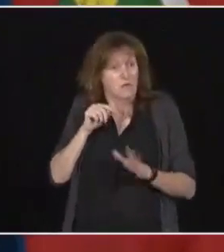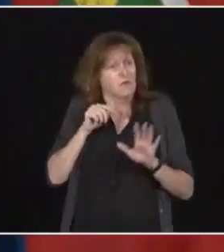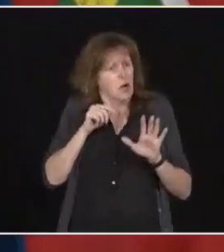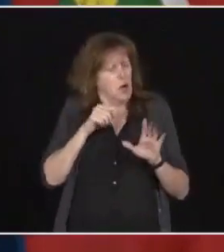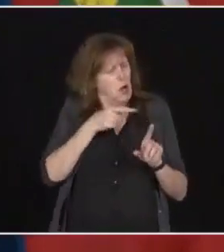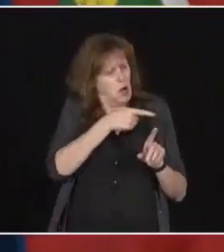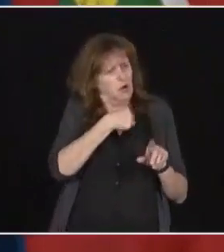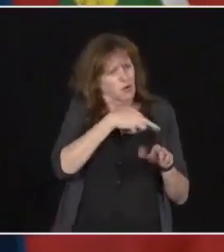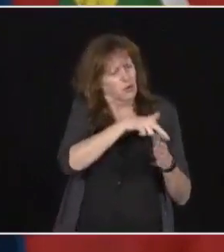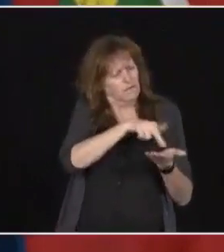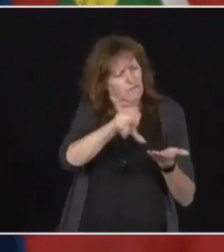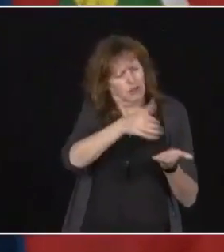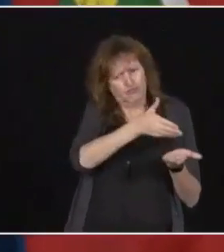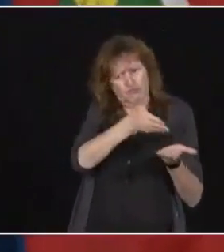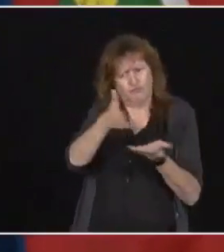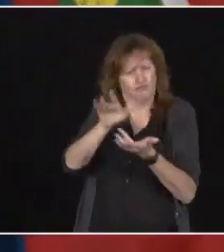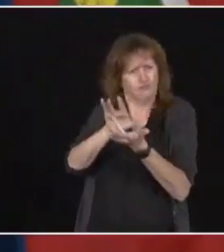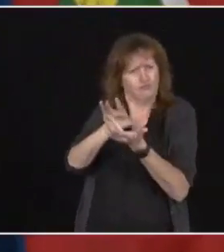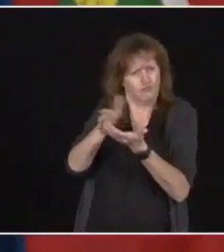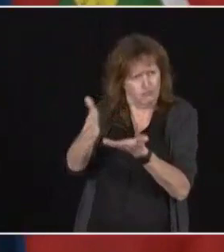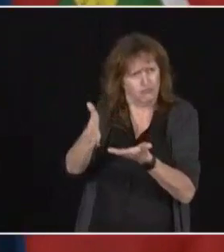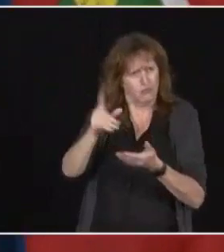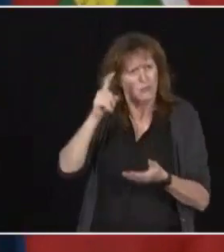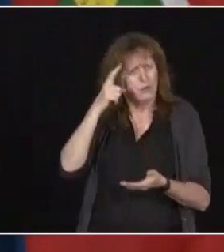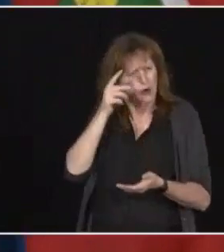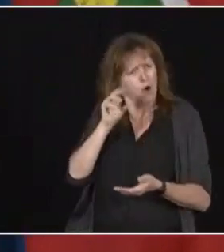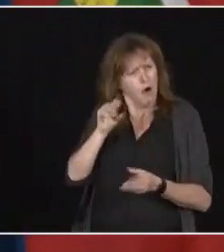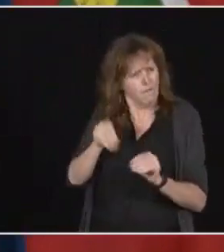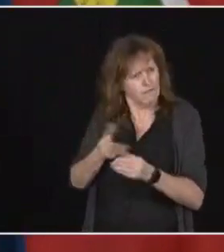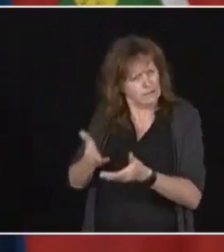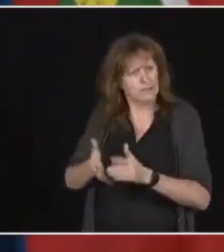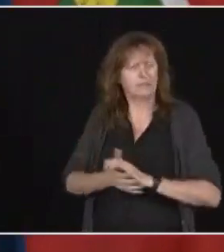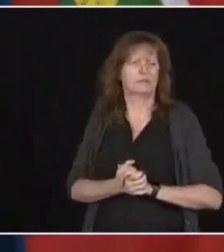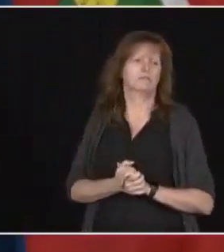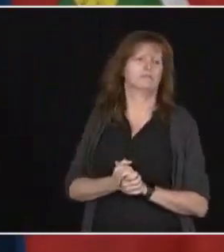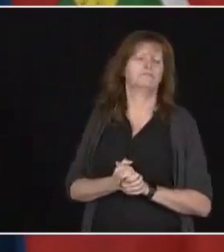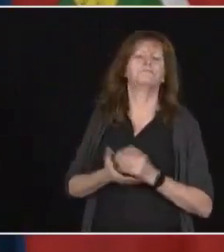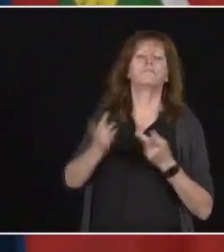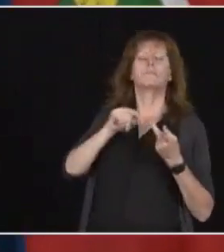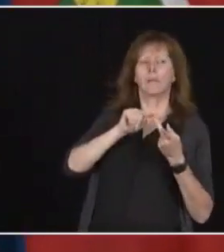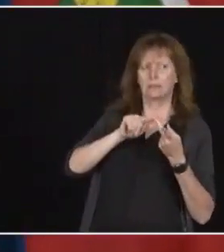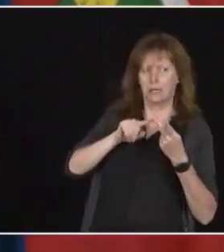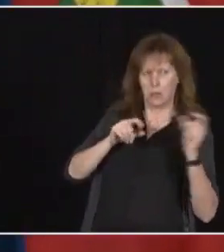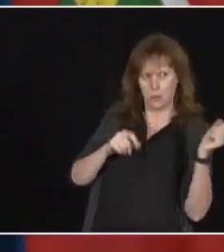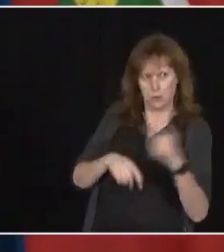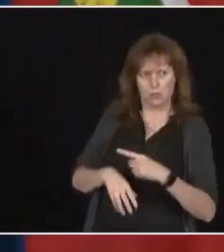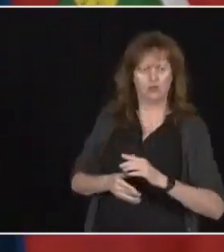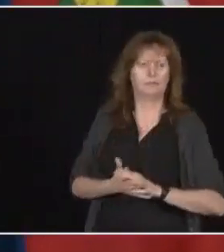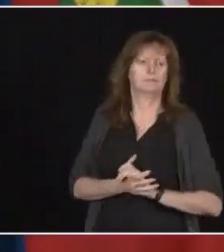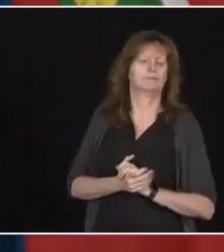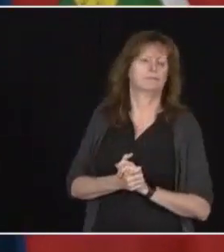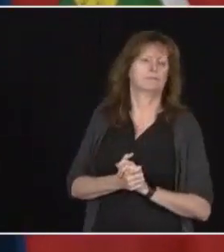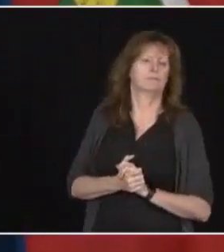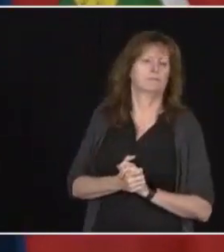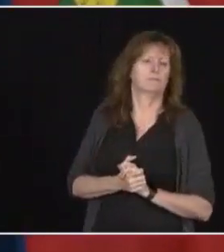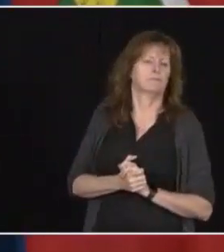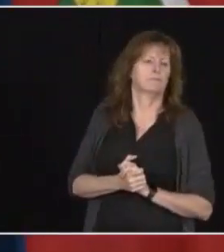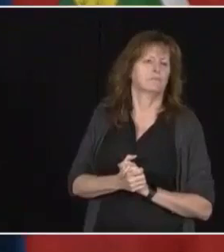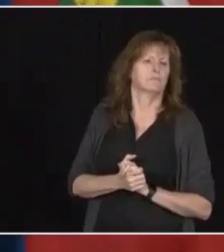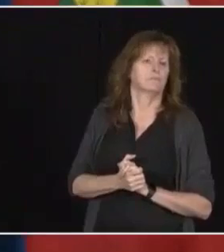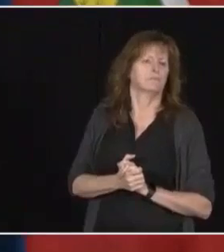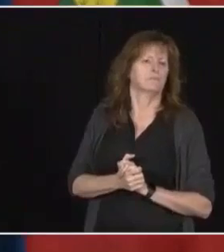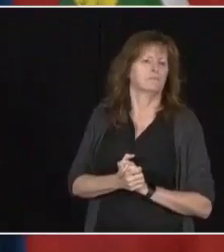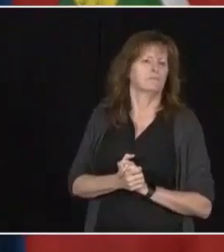office. Follow up. Okay. Could you tell us what precautions have been taken